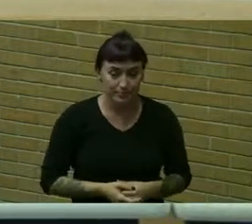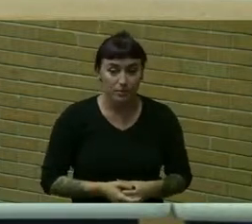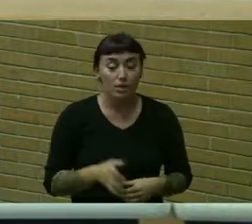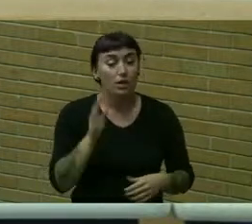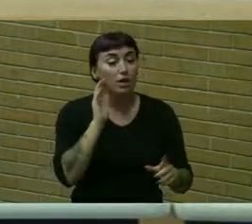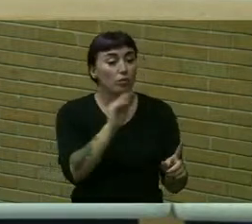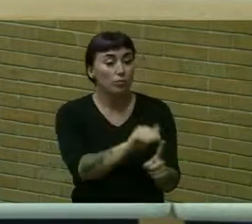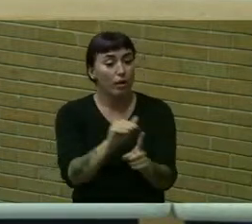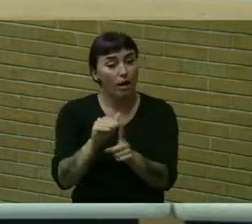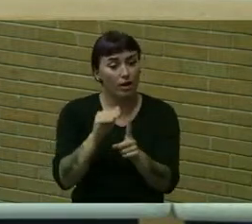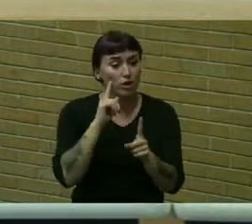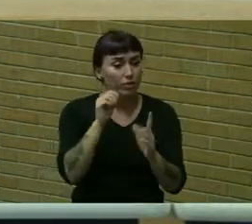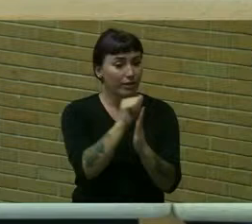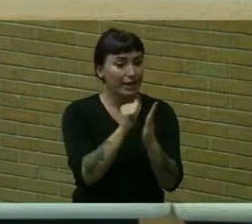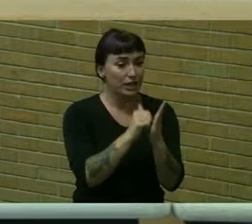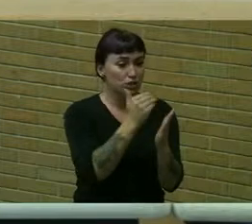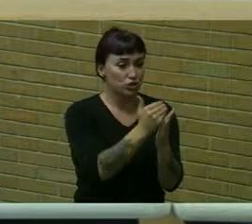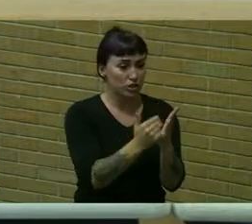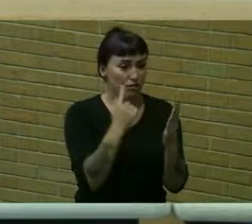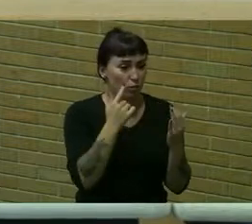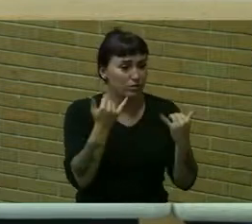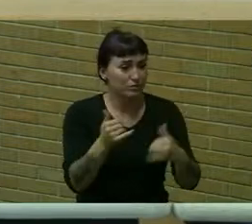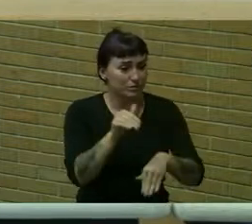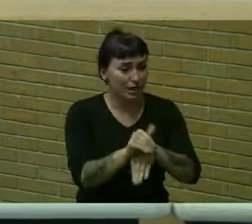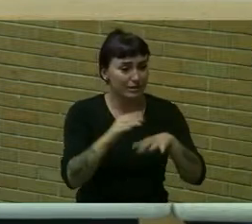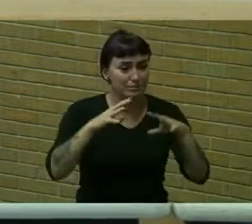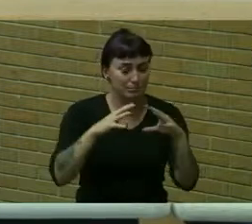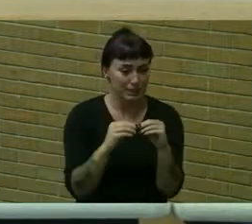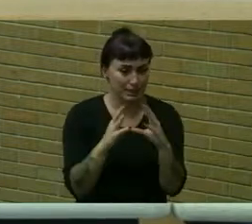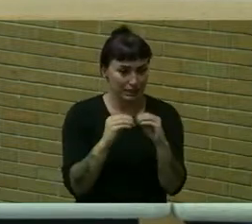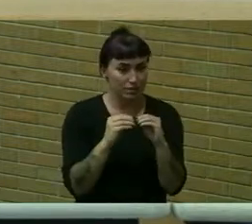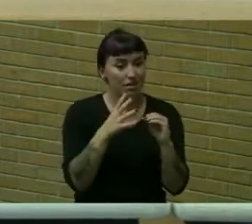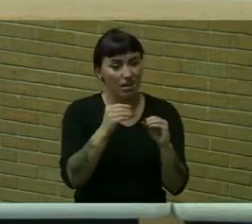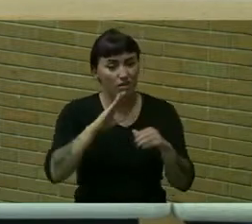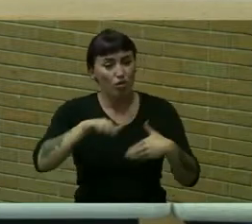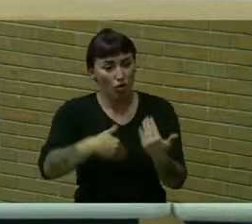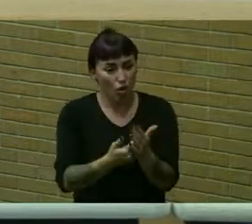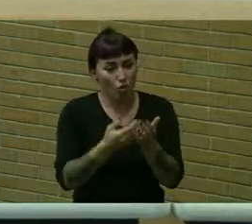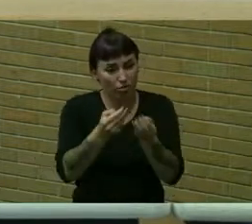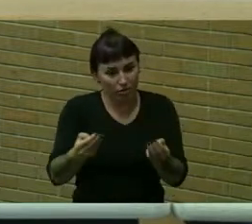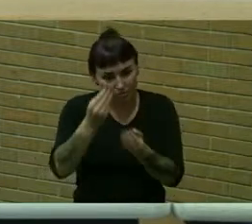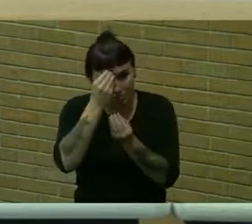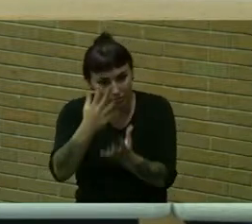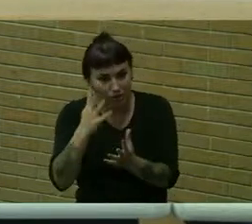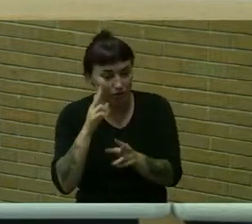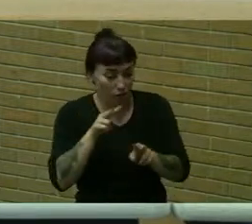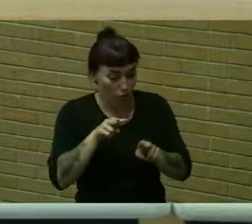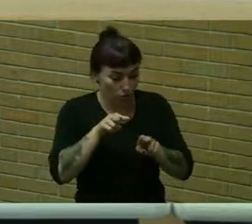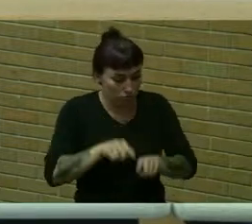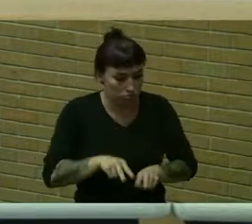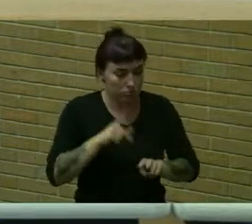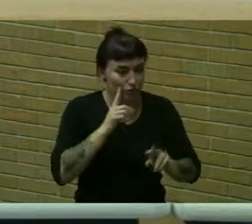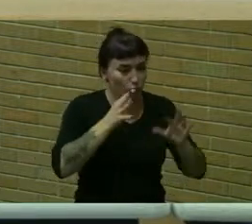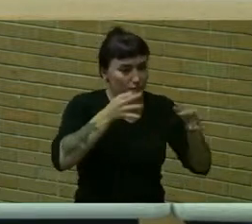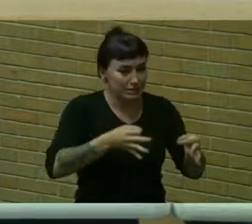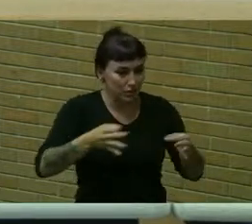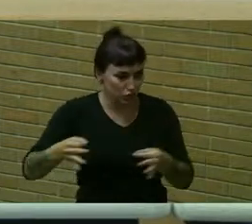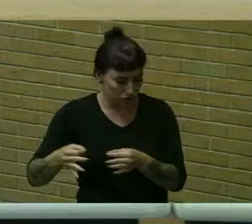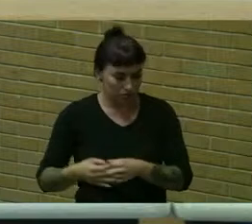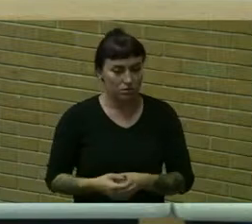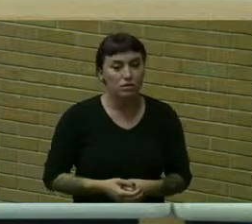As a reminder, the agenda for tonight's meeting, as well as all the materials we're looking at in making our